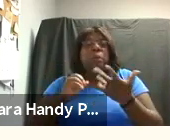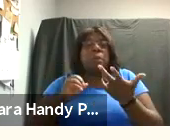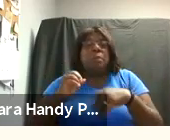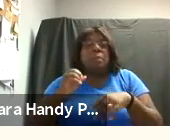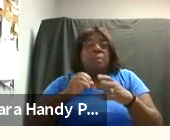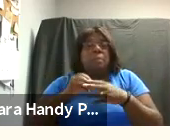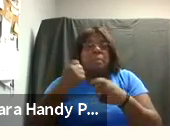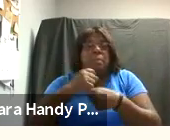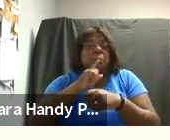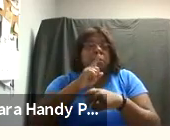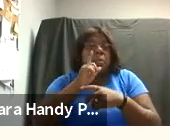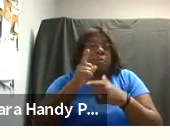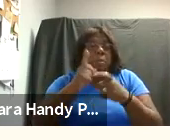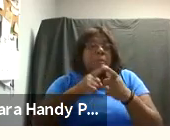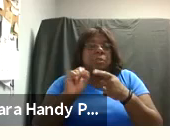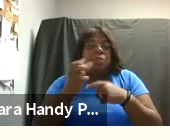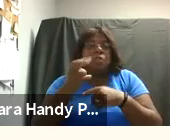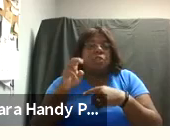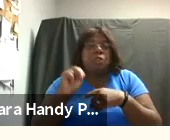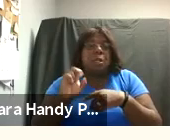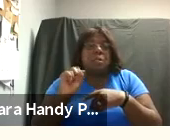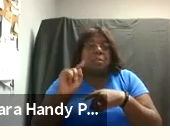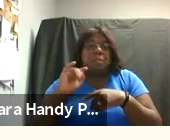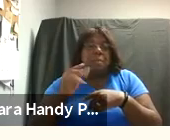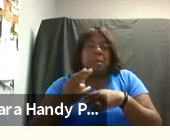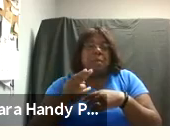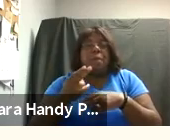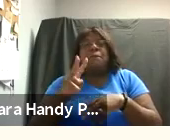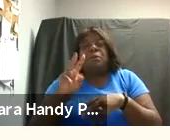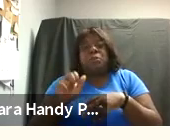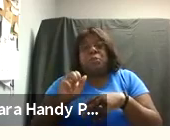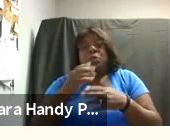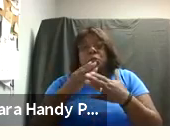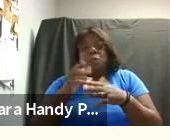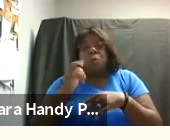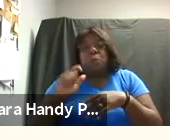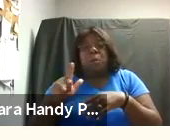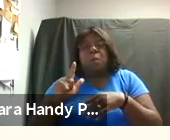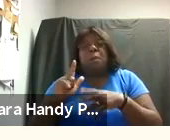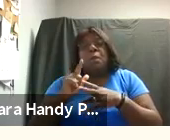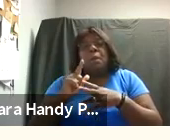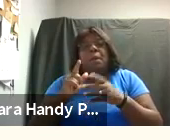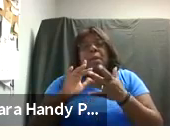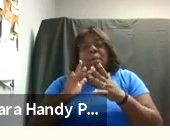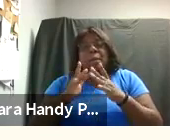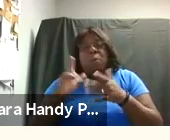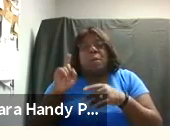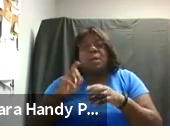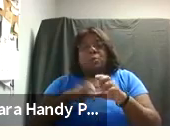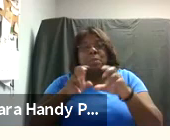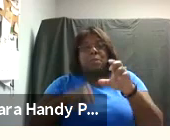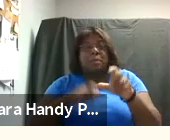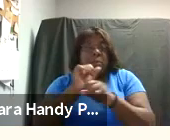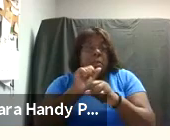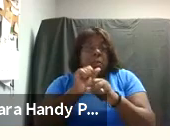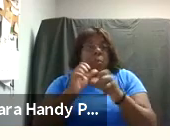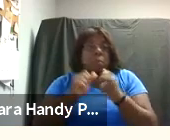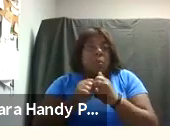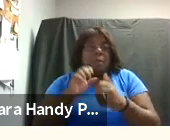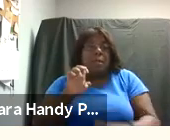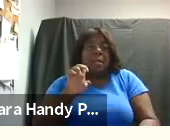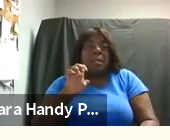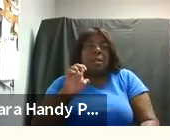let you know this, but Sean Smith of the Virginia Goodwill Network had to resign from his position with the